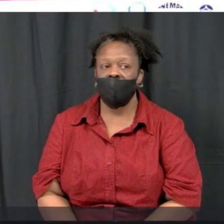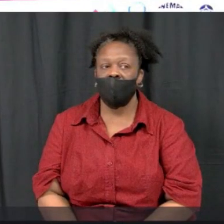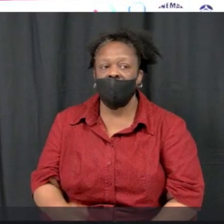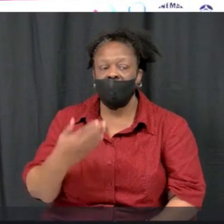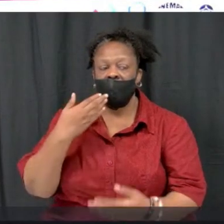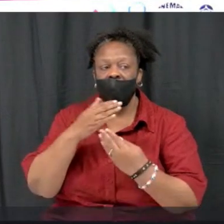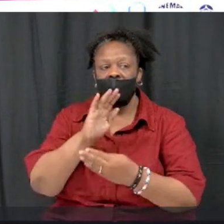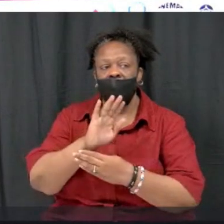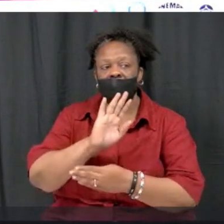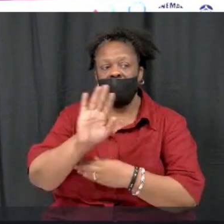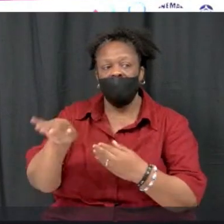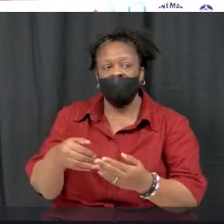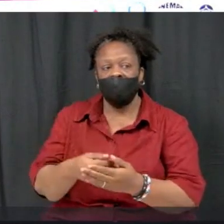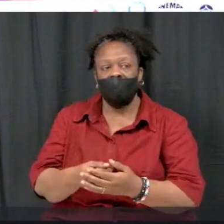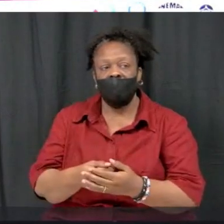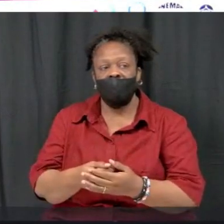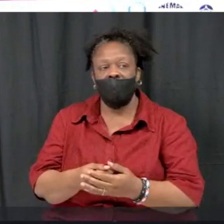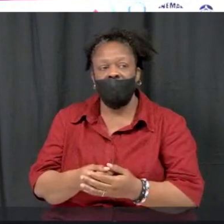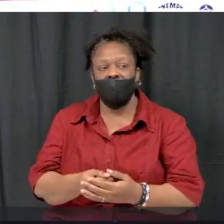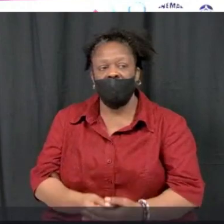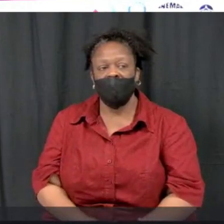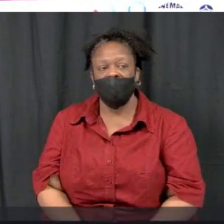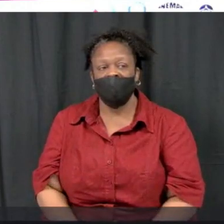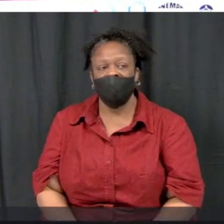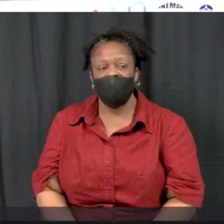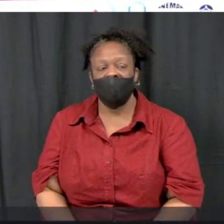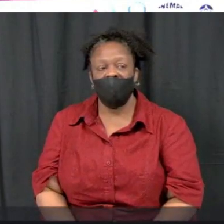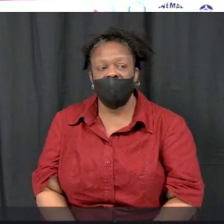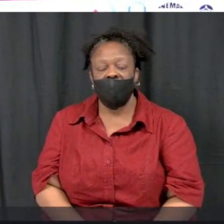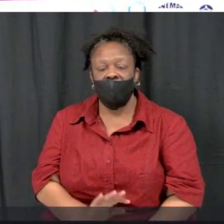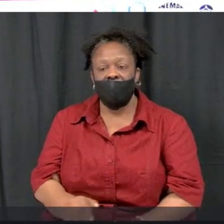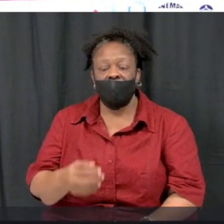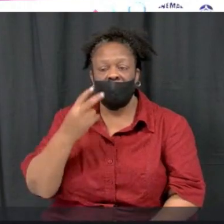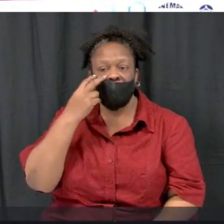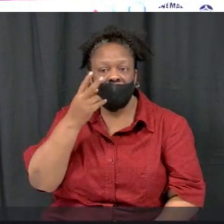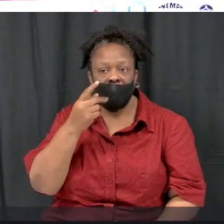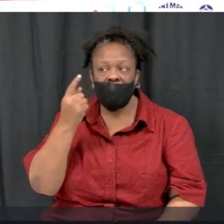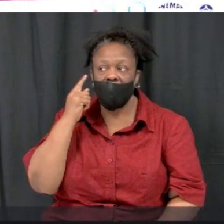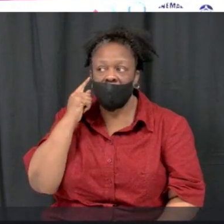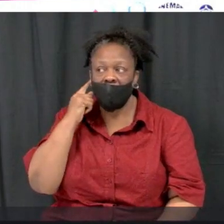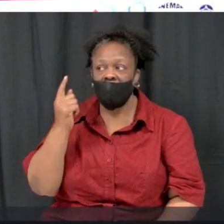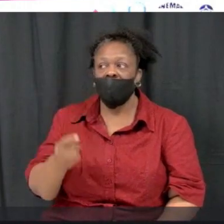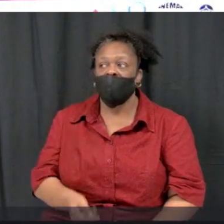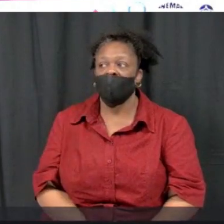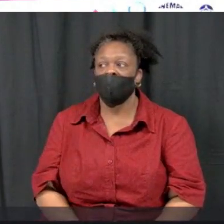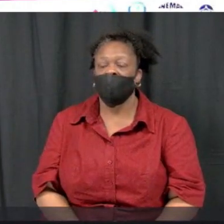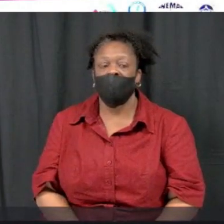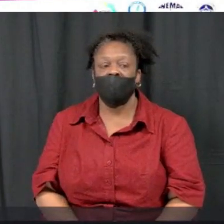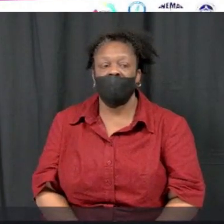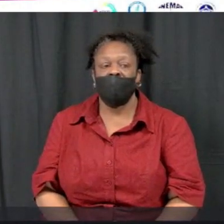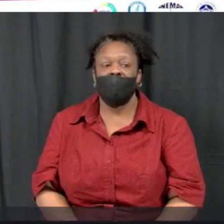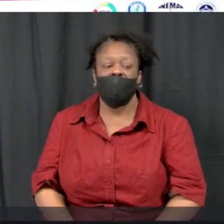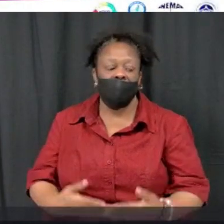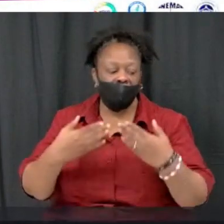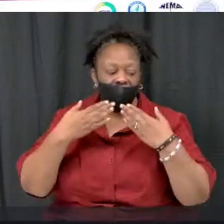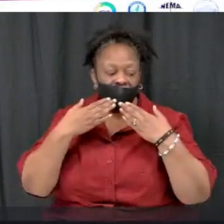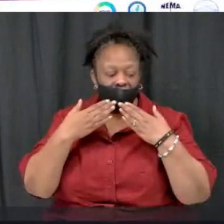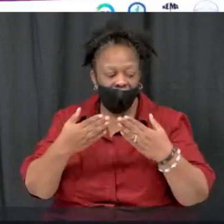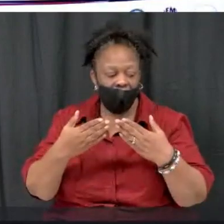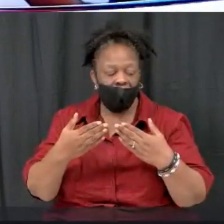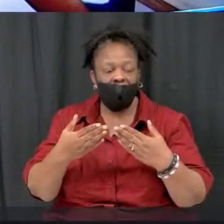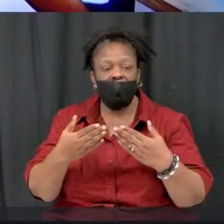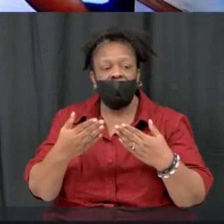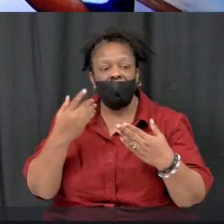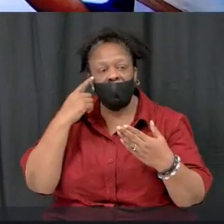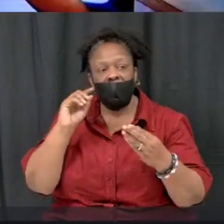Good afternoon to everyone. Good afternoon to viewers and listeners. Thank you for allowing me a few minutes of your